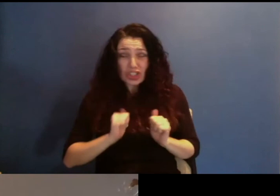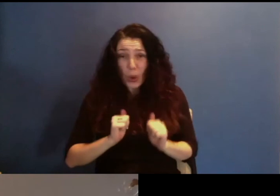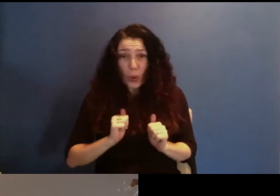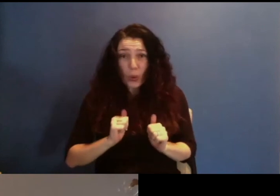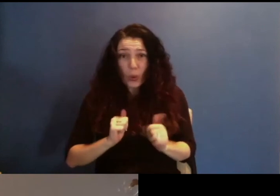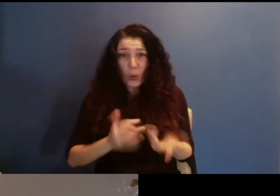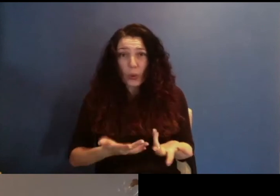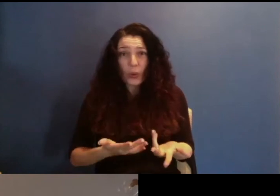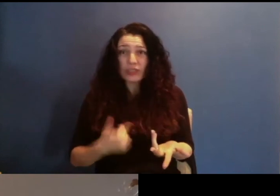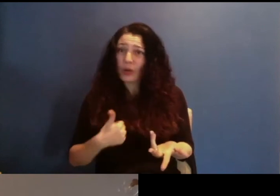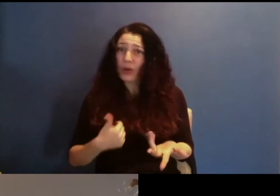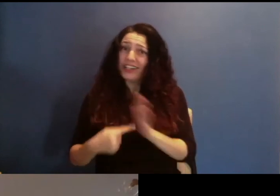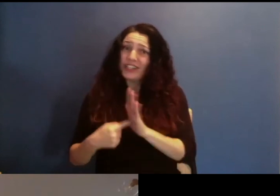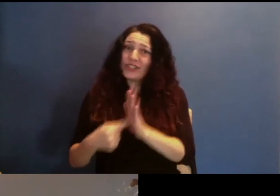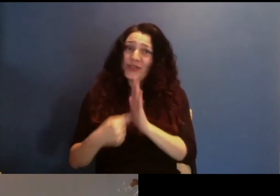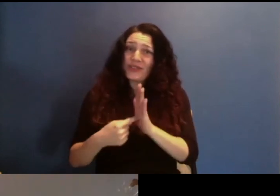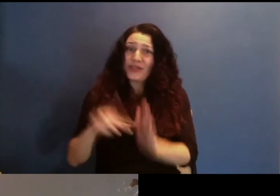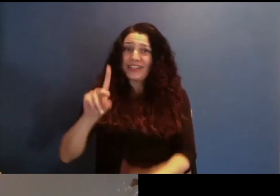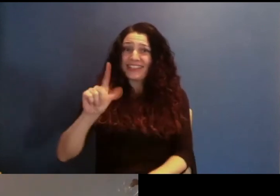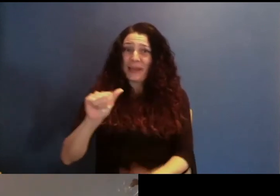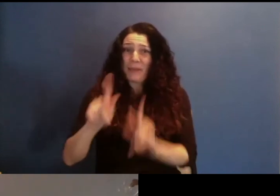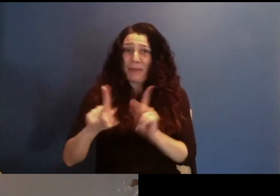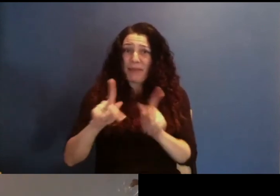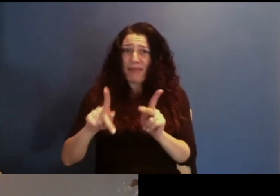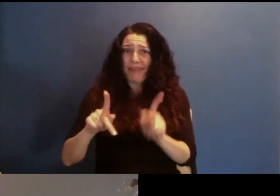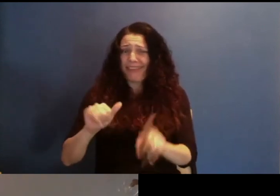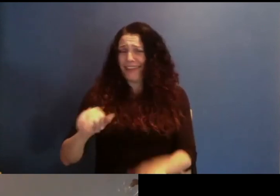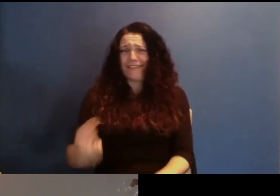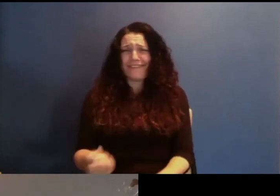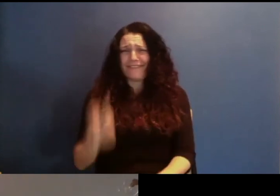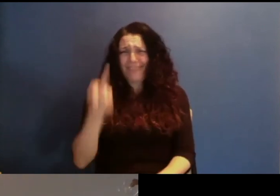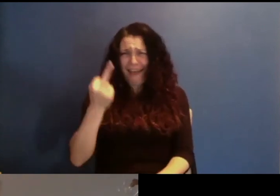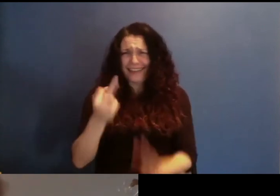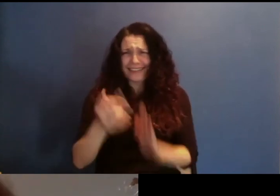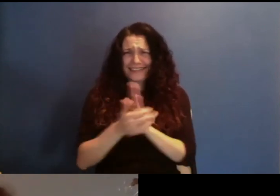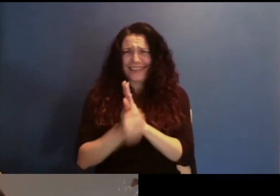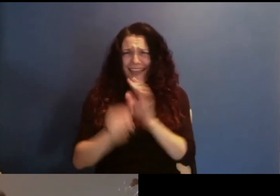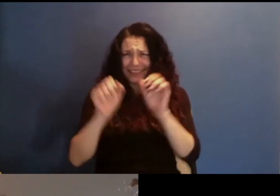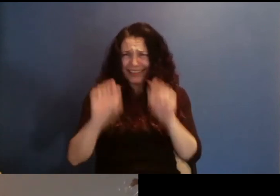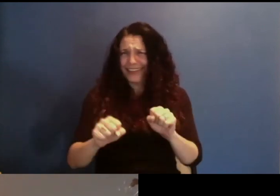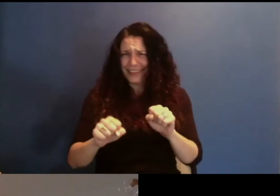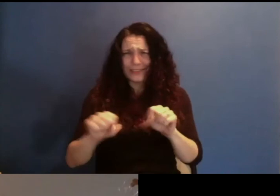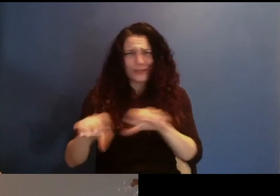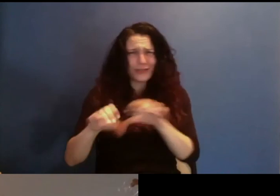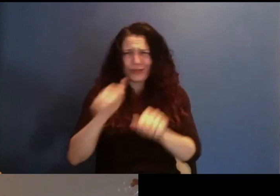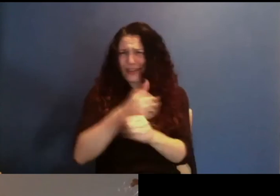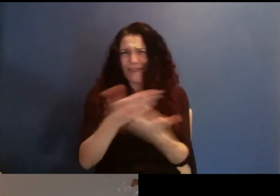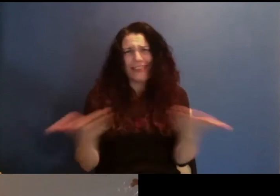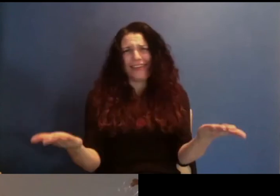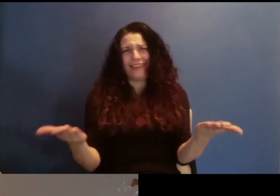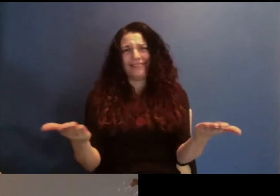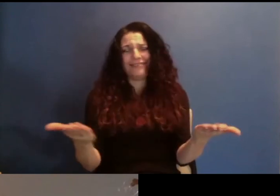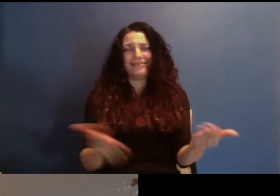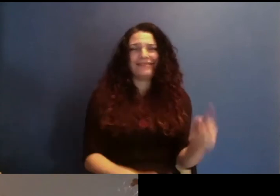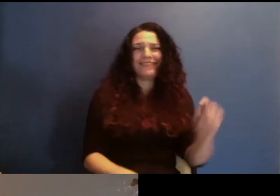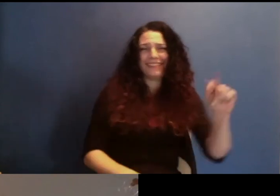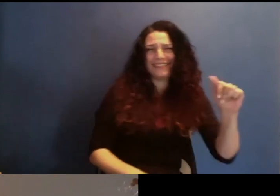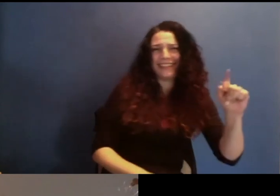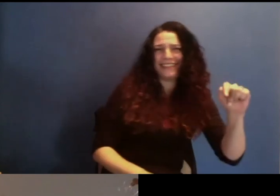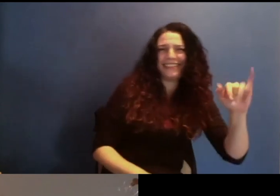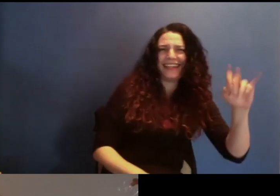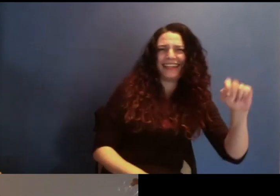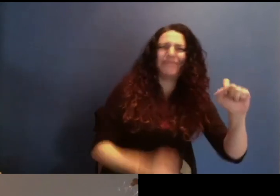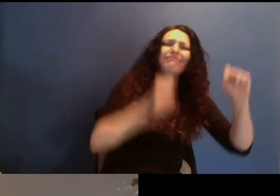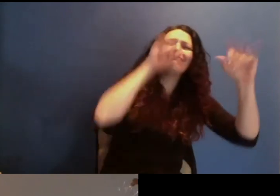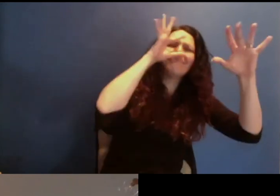fucking talented and can do all kinds of things. So yeah, just keep going. Awesome. And just to add to that,